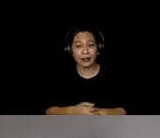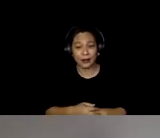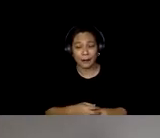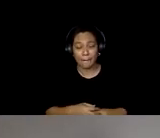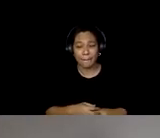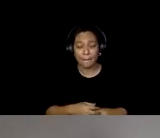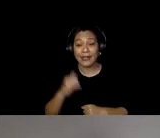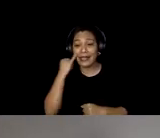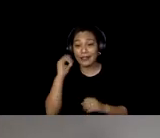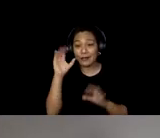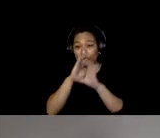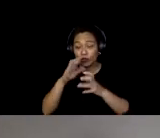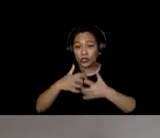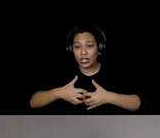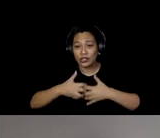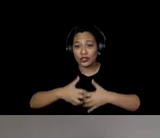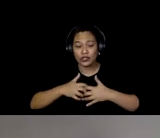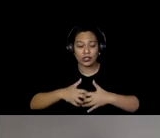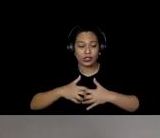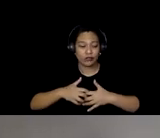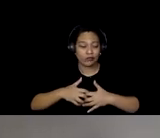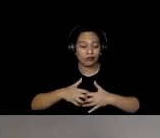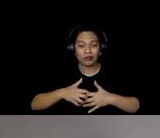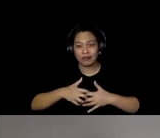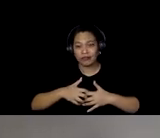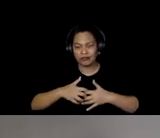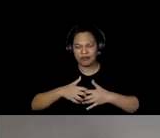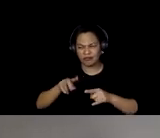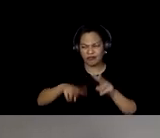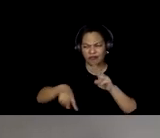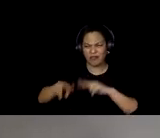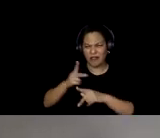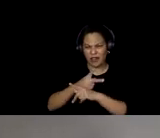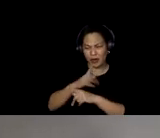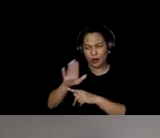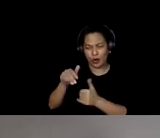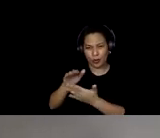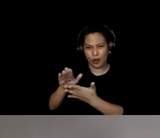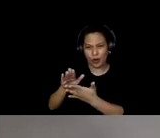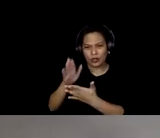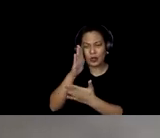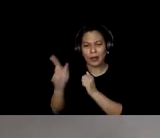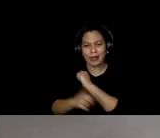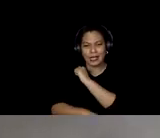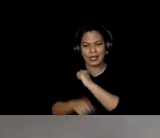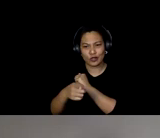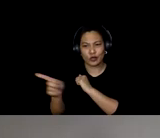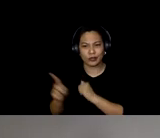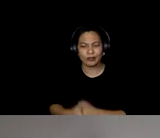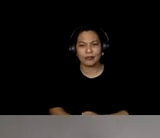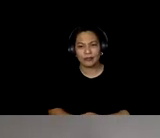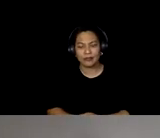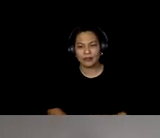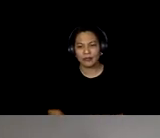If the search engines work out what you're doing, they'll actually penalize you. To the point